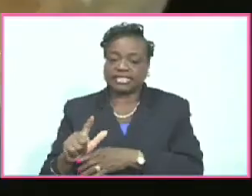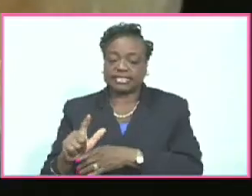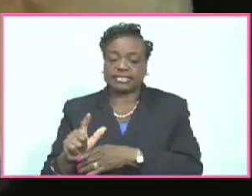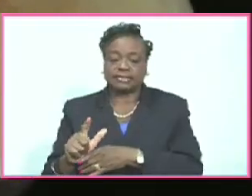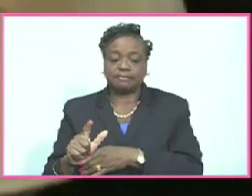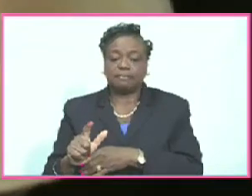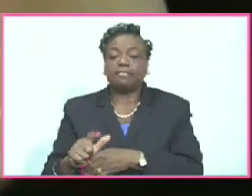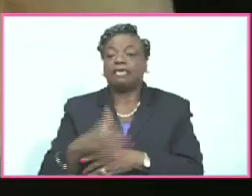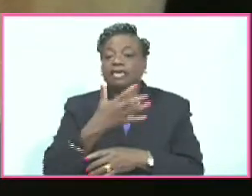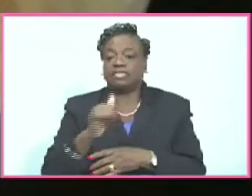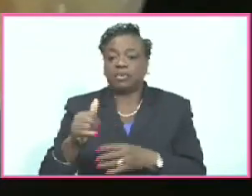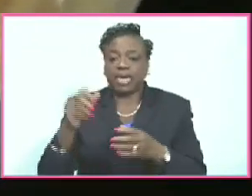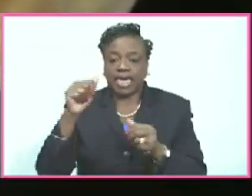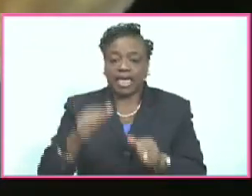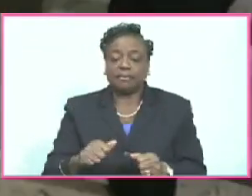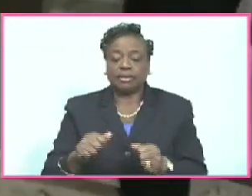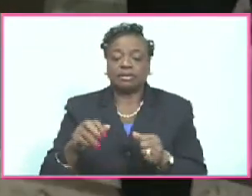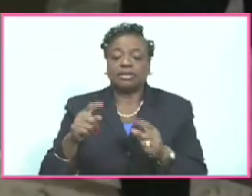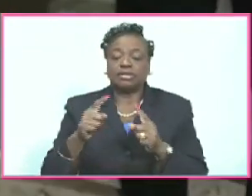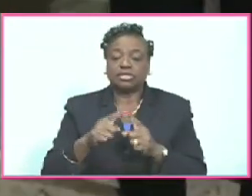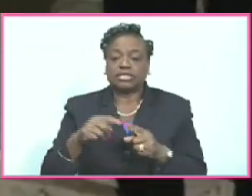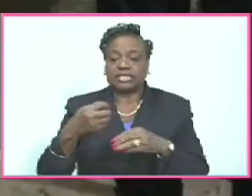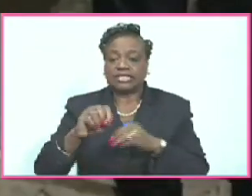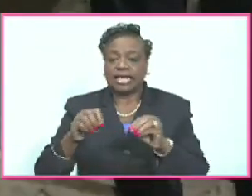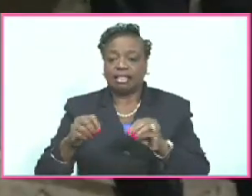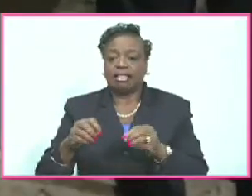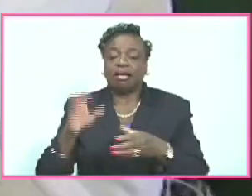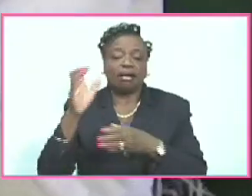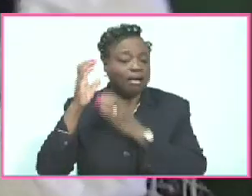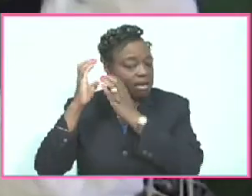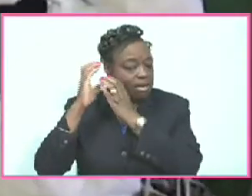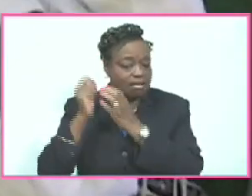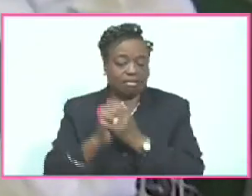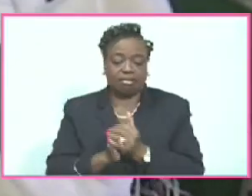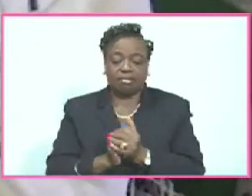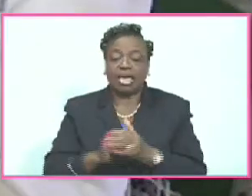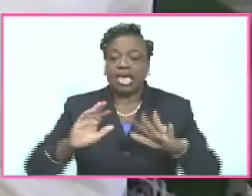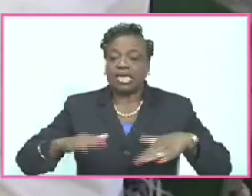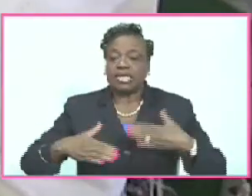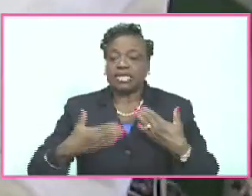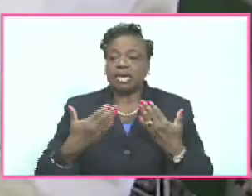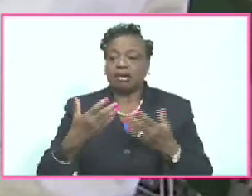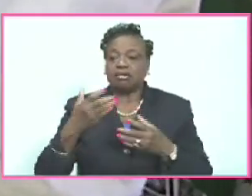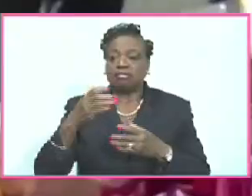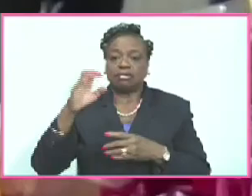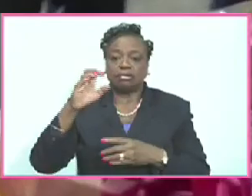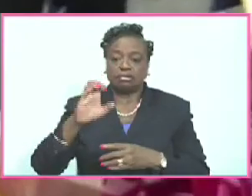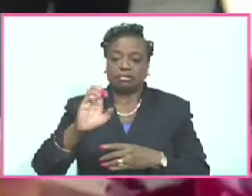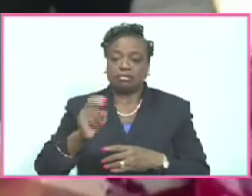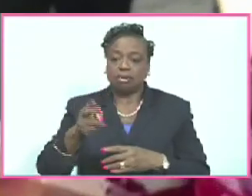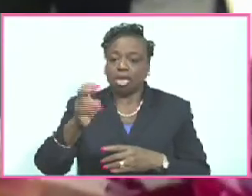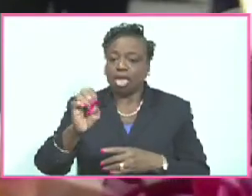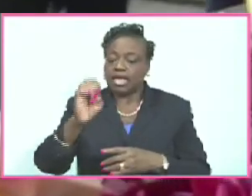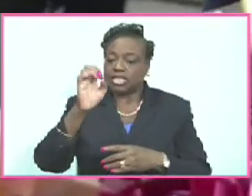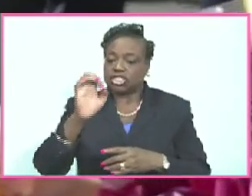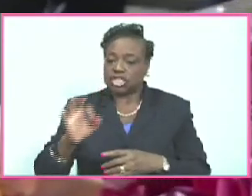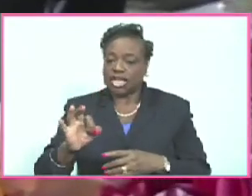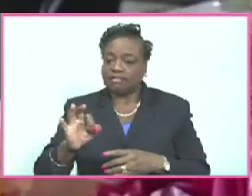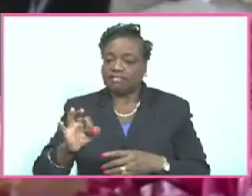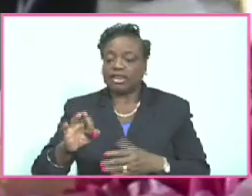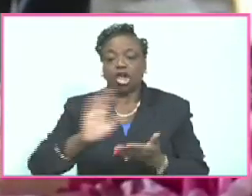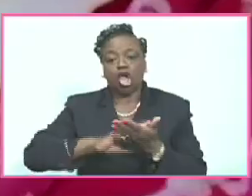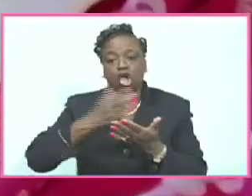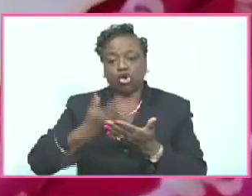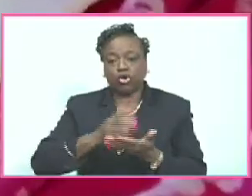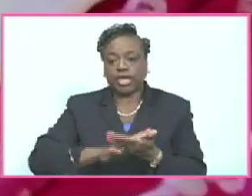salad, and conch frigogee, among others. Young chefs competed for the top prize in a culinary